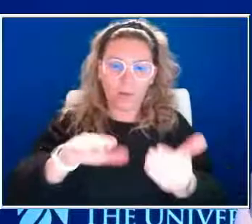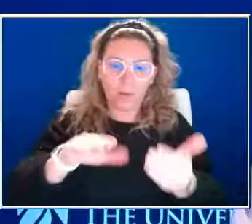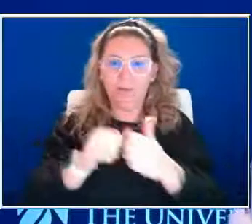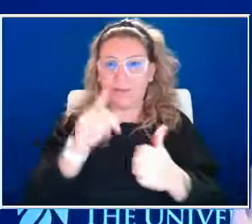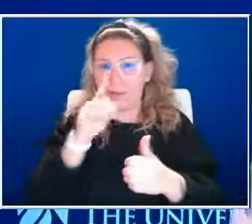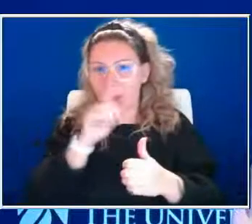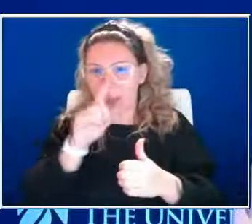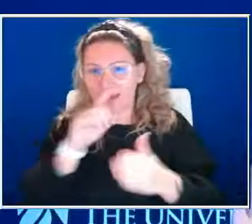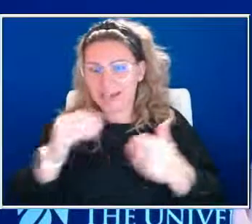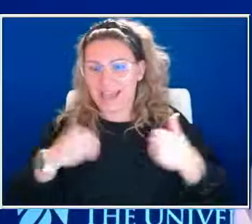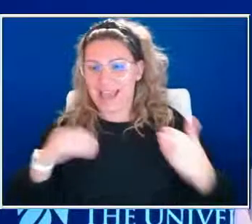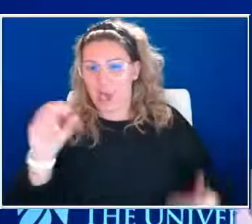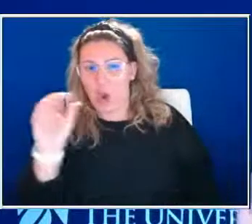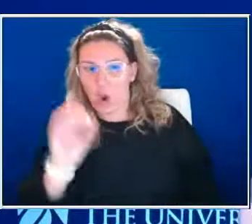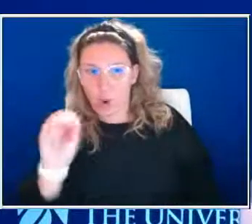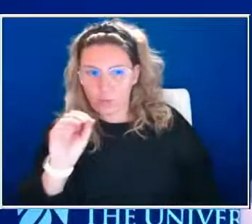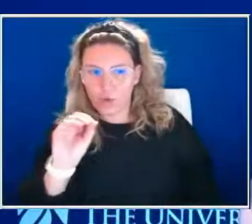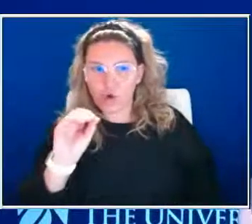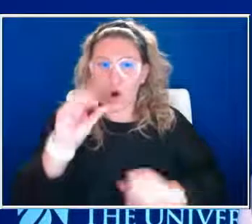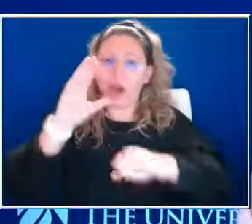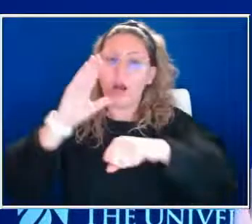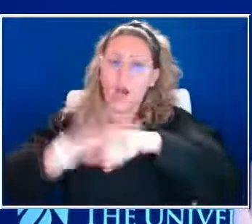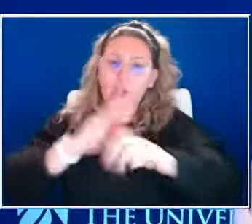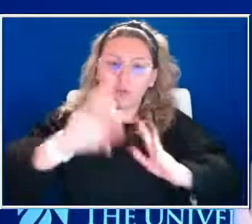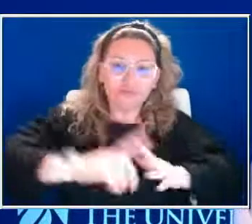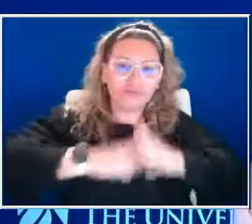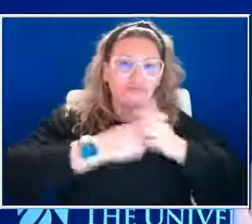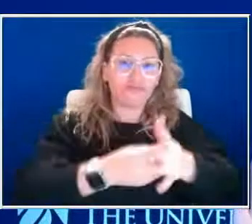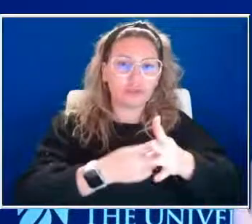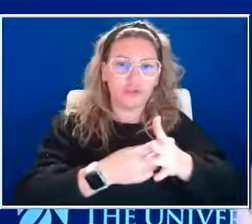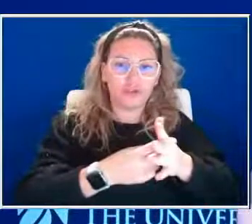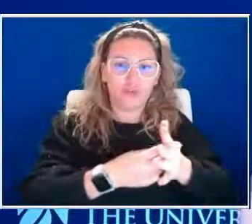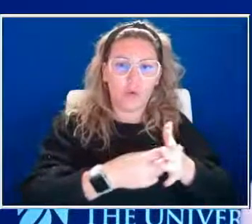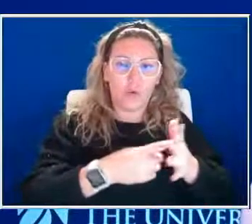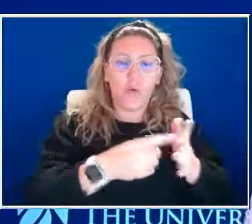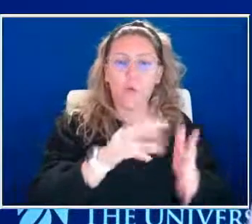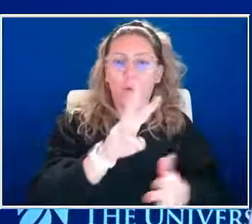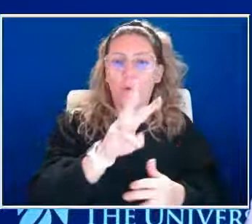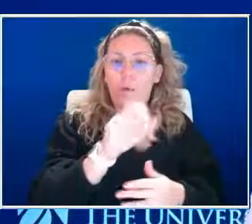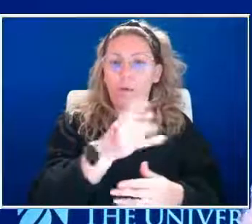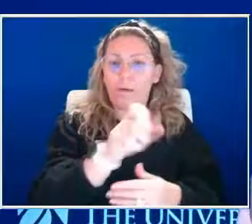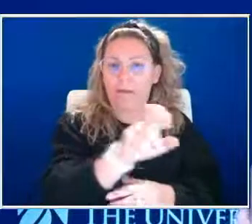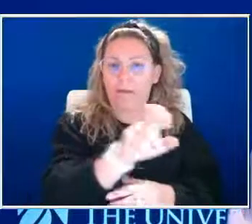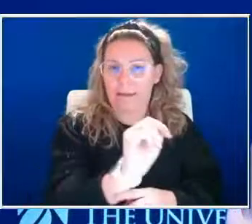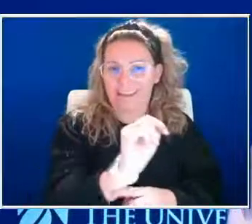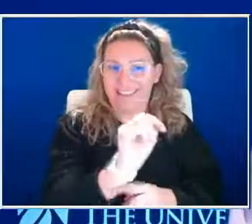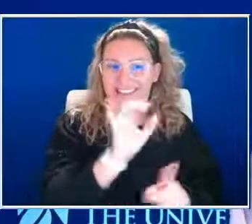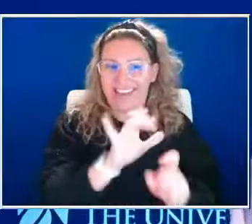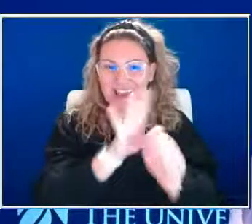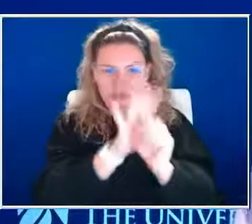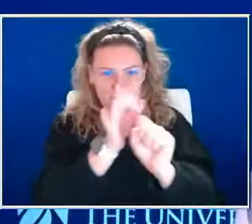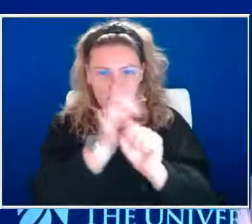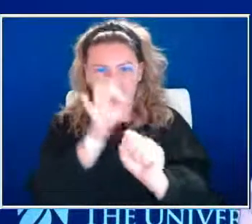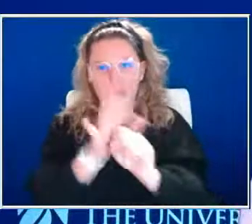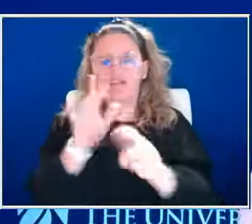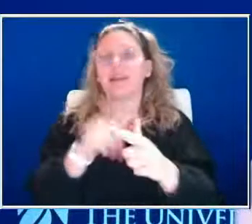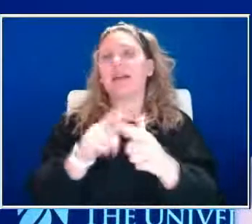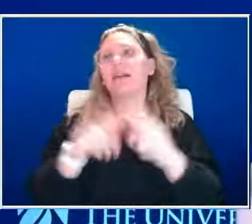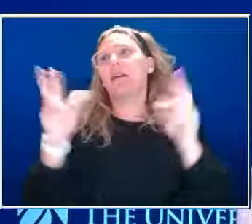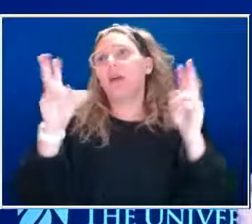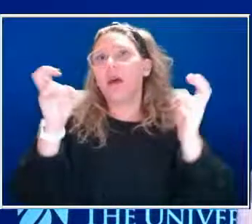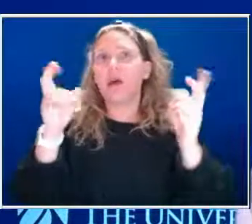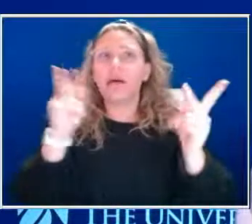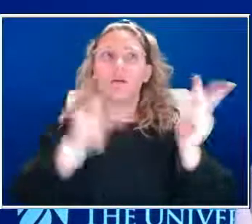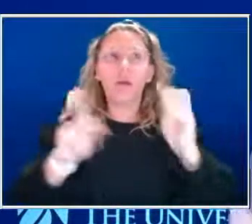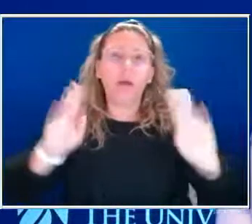Omicron spike on the original Wuhan isolate. So that took the headlines. A lot of people were up in arms about that. But